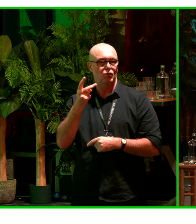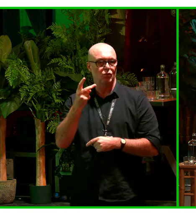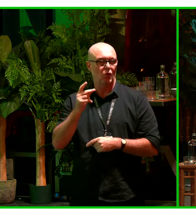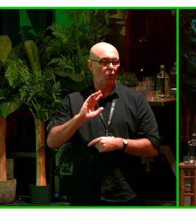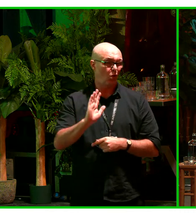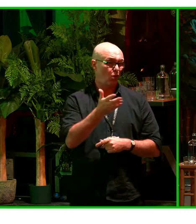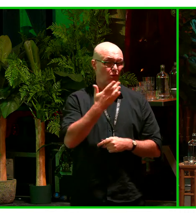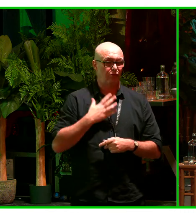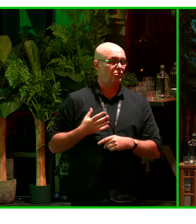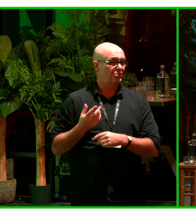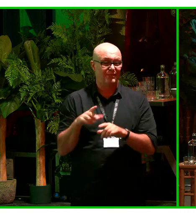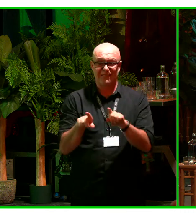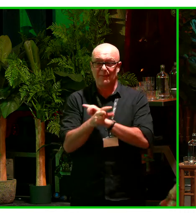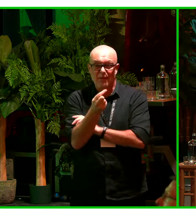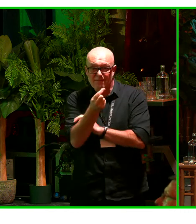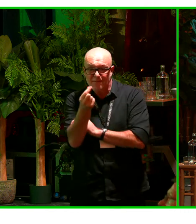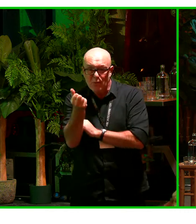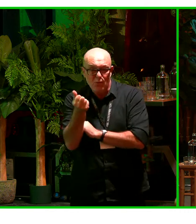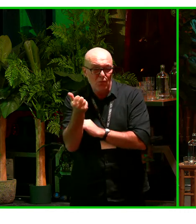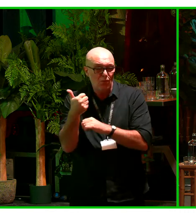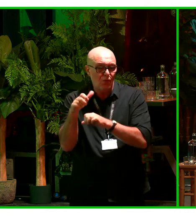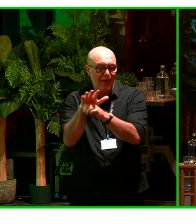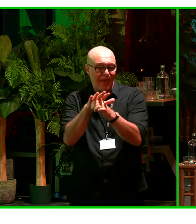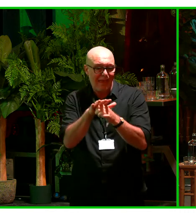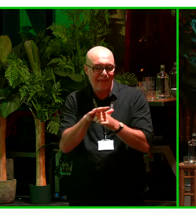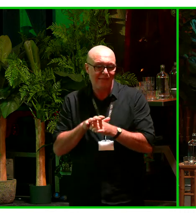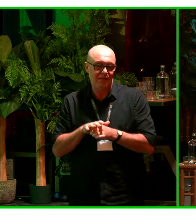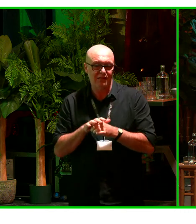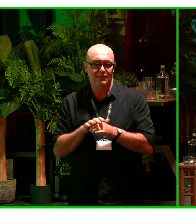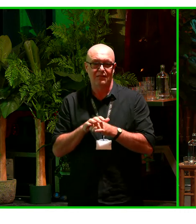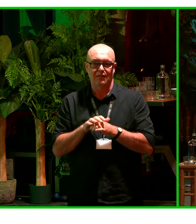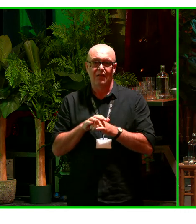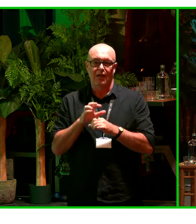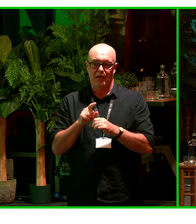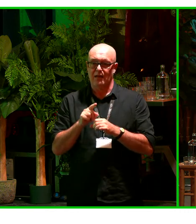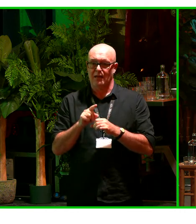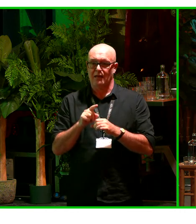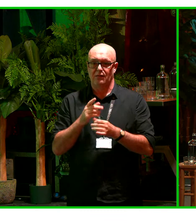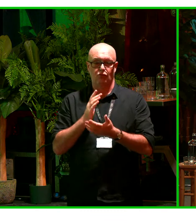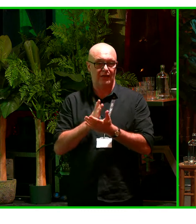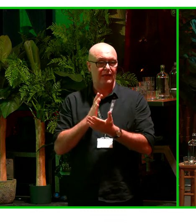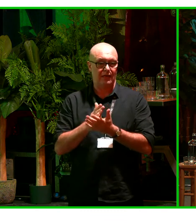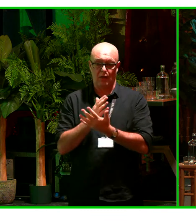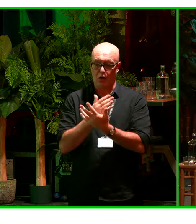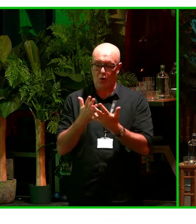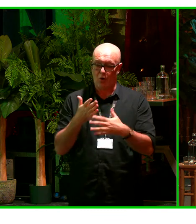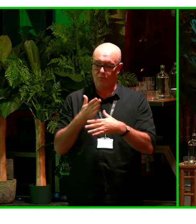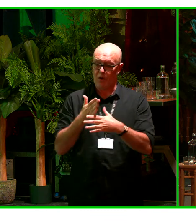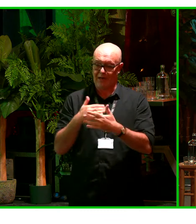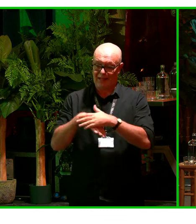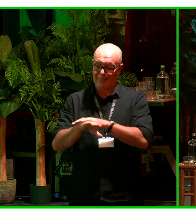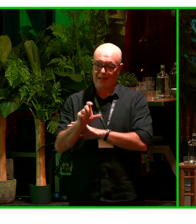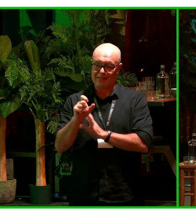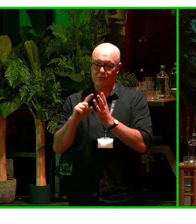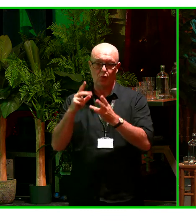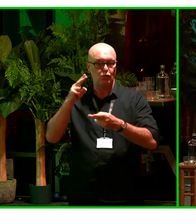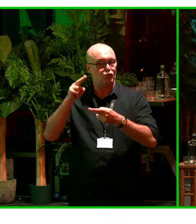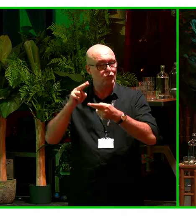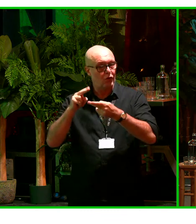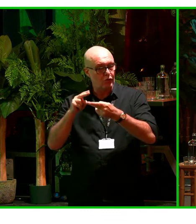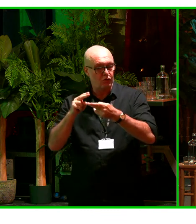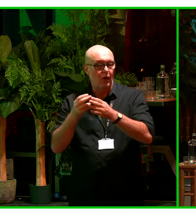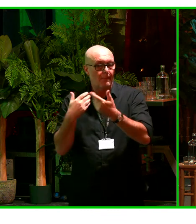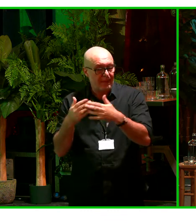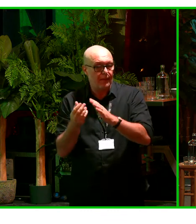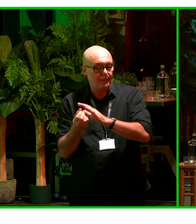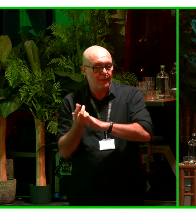sectors where Siemens are already playing a very proactive part in helping those sectors to decarbonize. So we can do this now and we